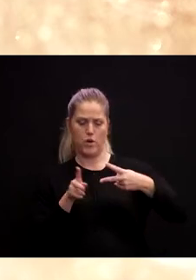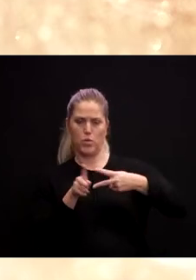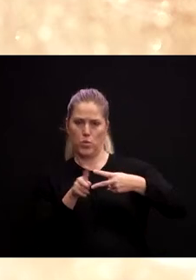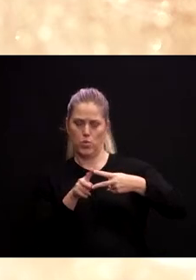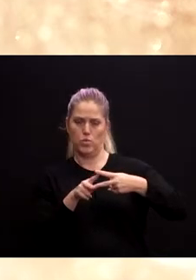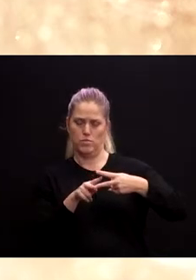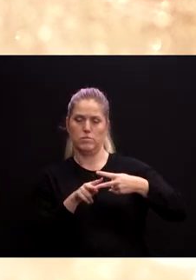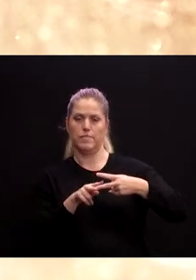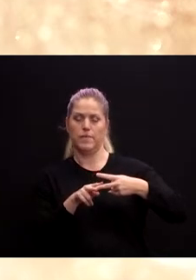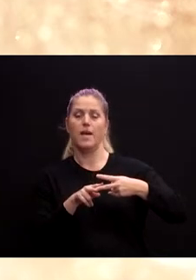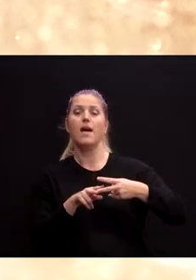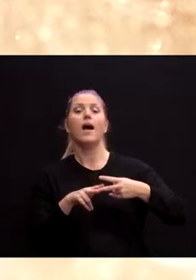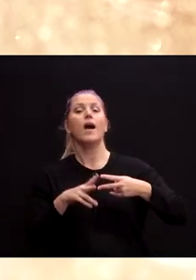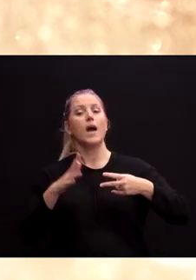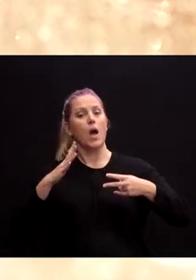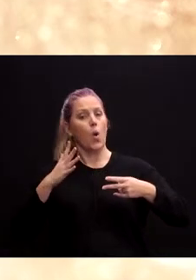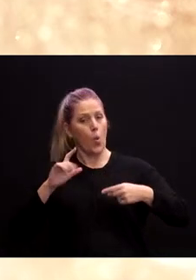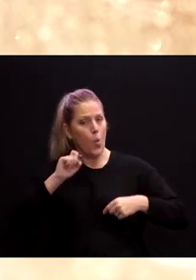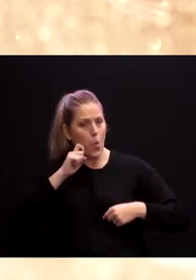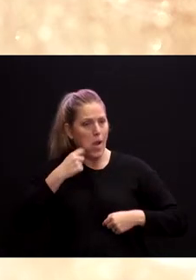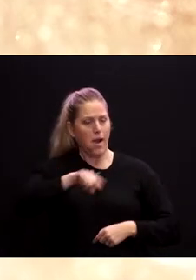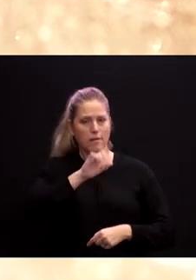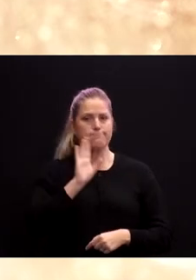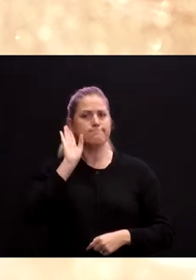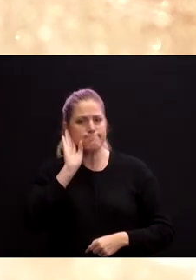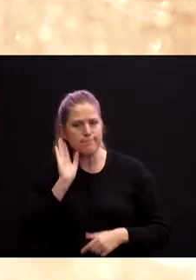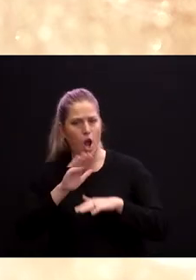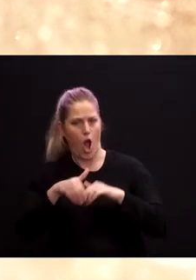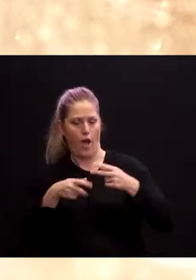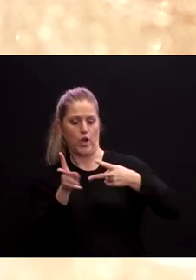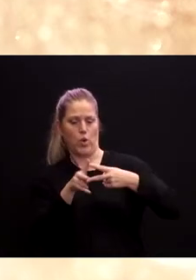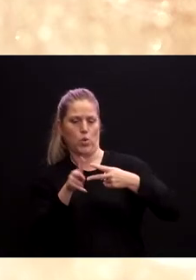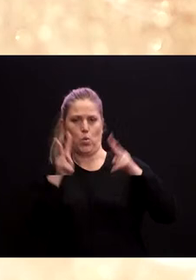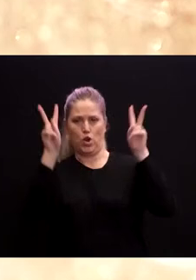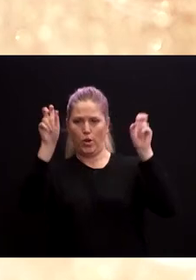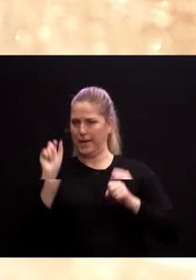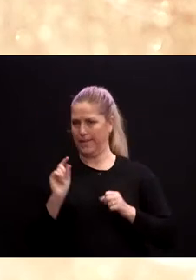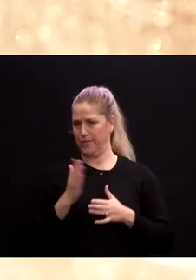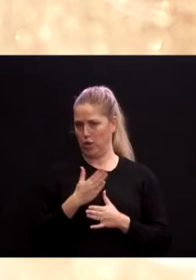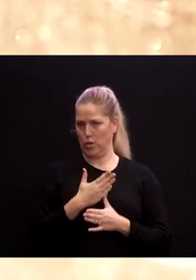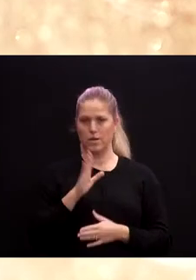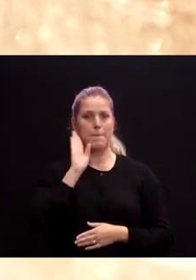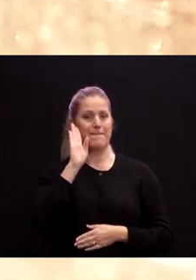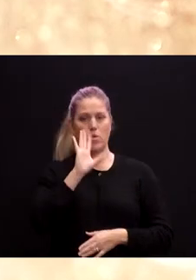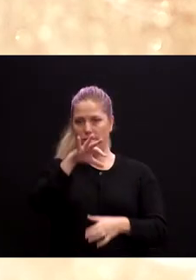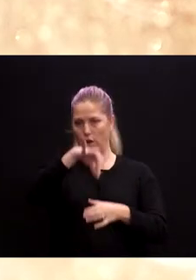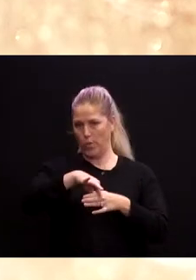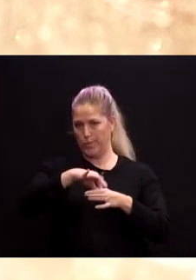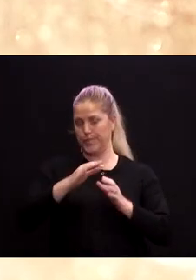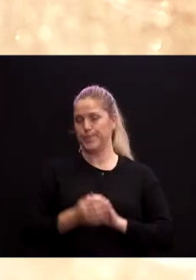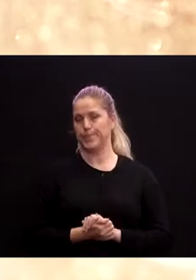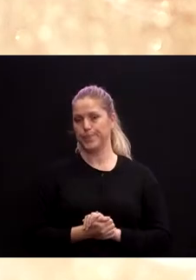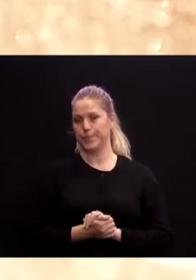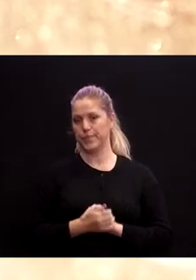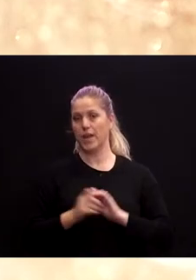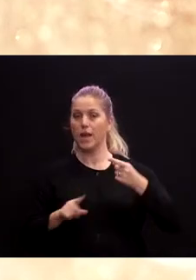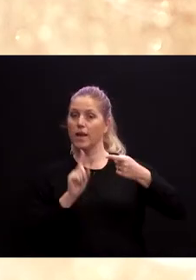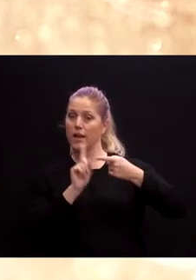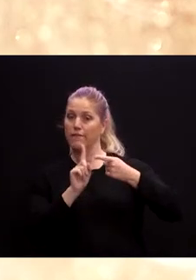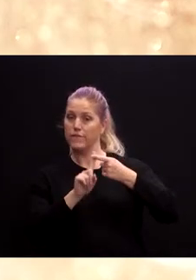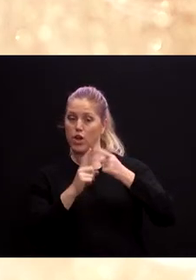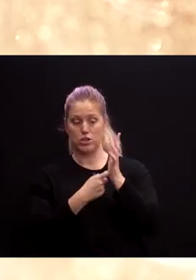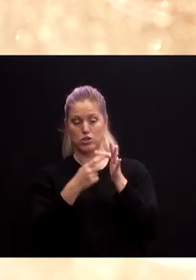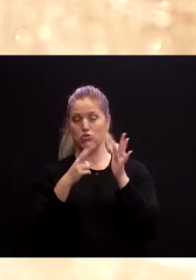advisers to the Plenary Council to speak on the two topics on the agenda. Firstly, Reverend Professor